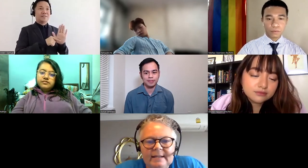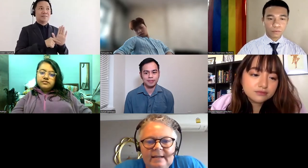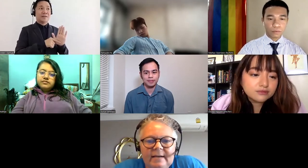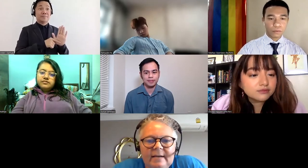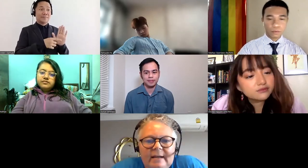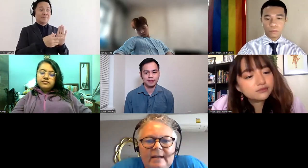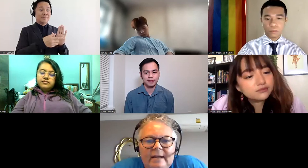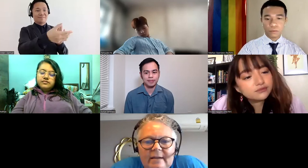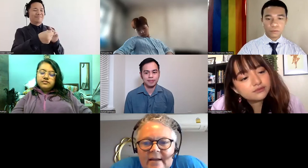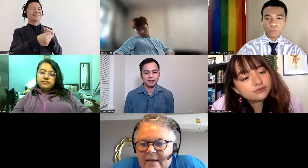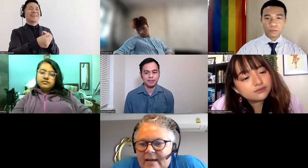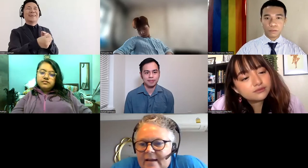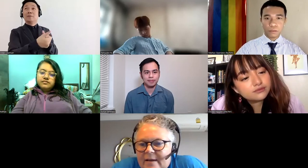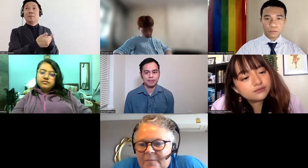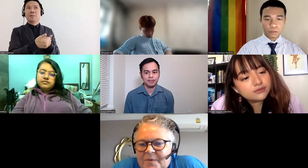tax